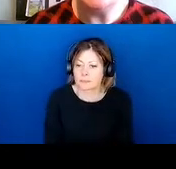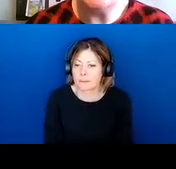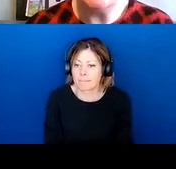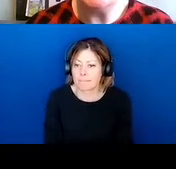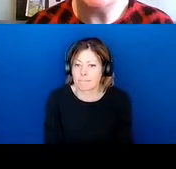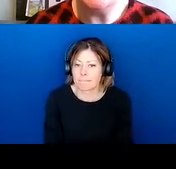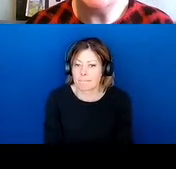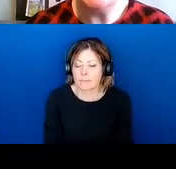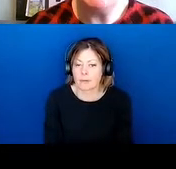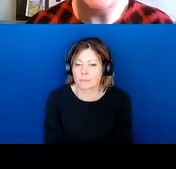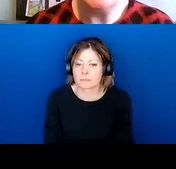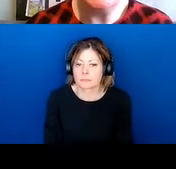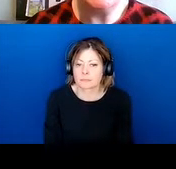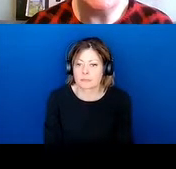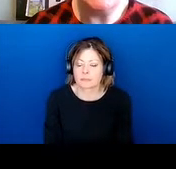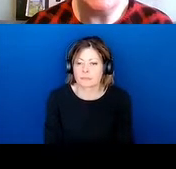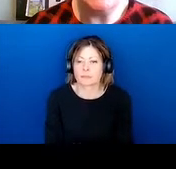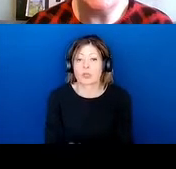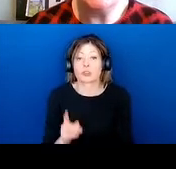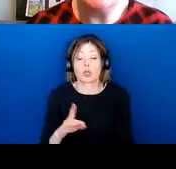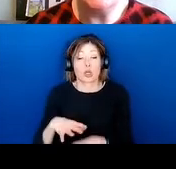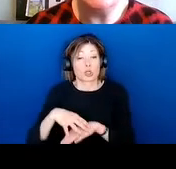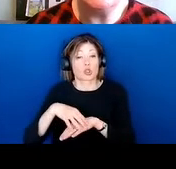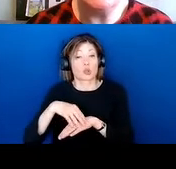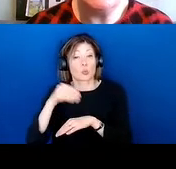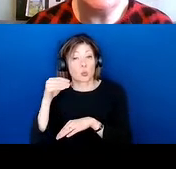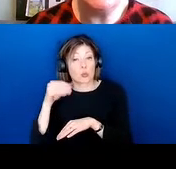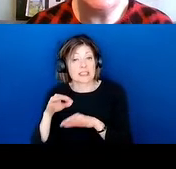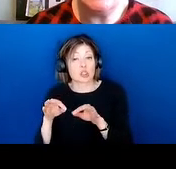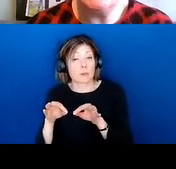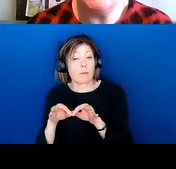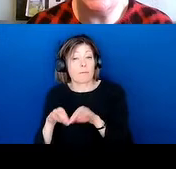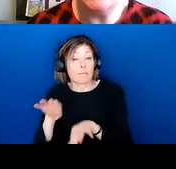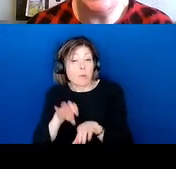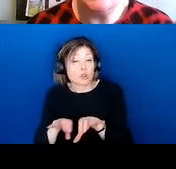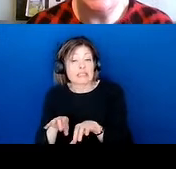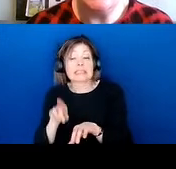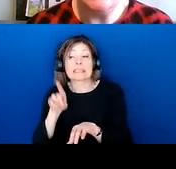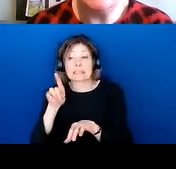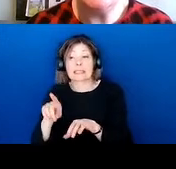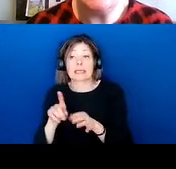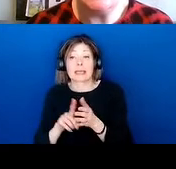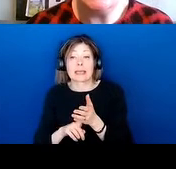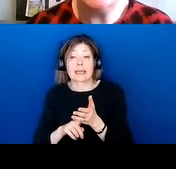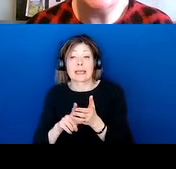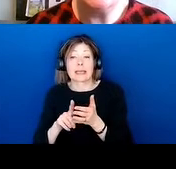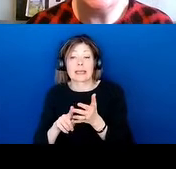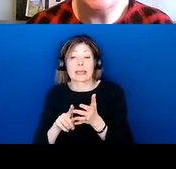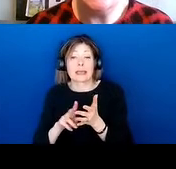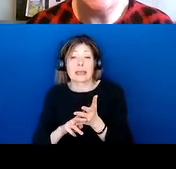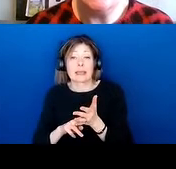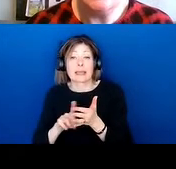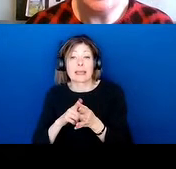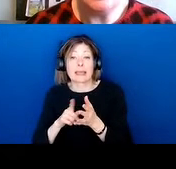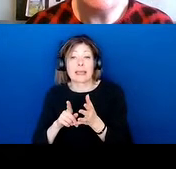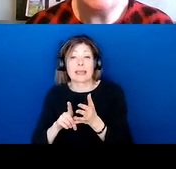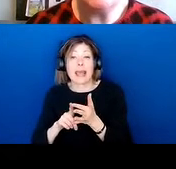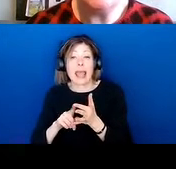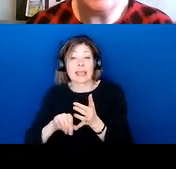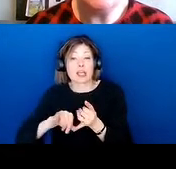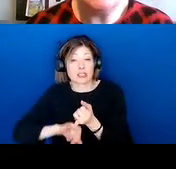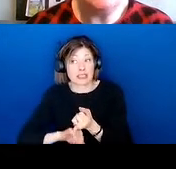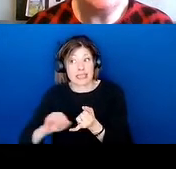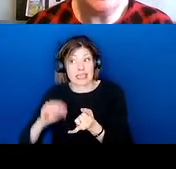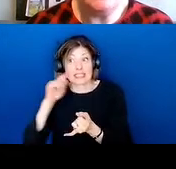When the son of the Swedish botanist Linnaeus visited in 1781, he declared, "A